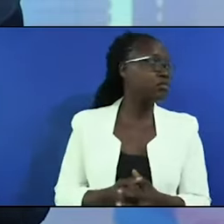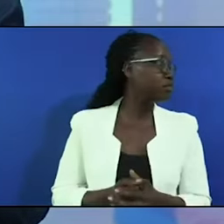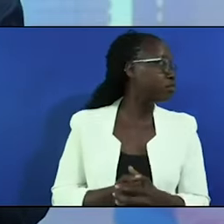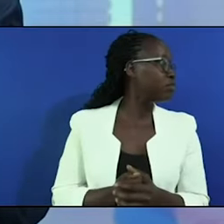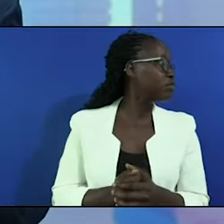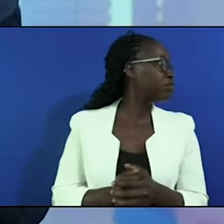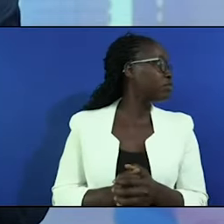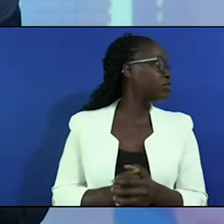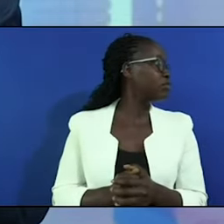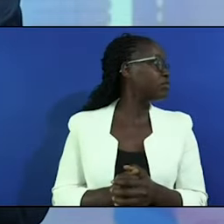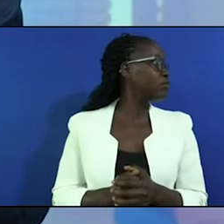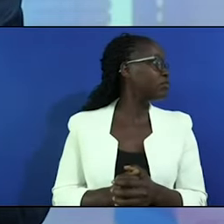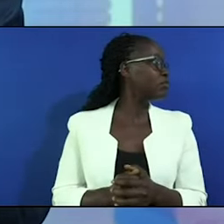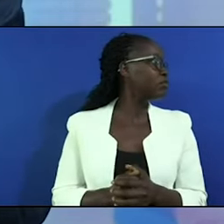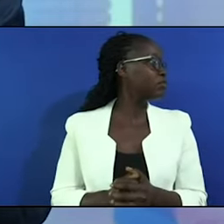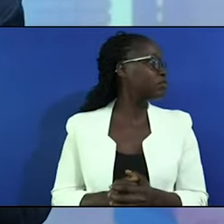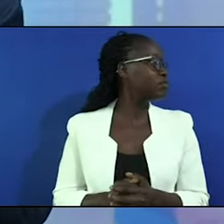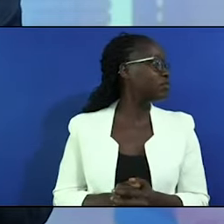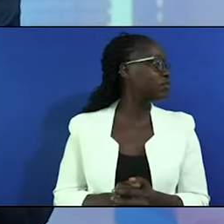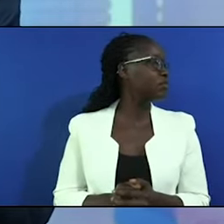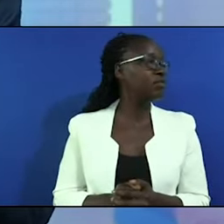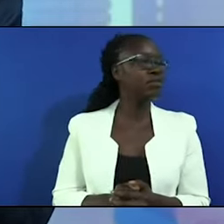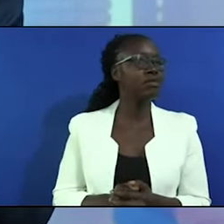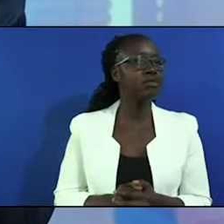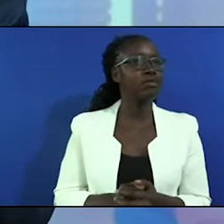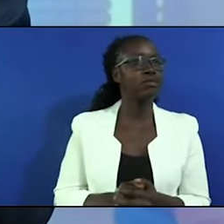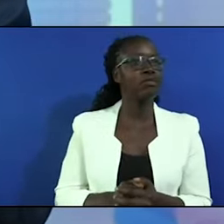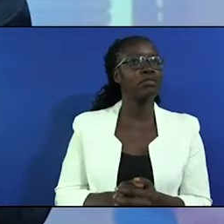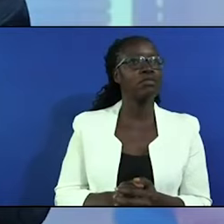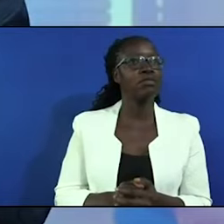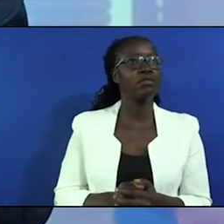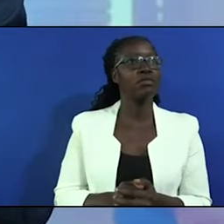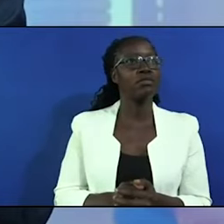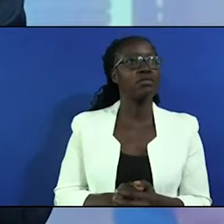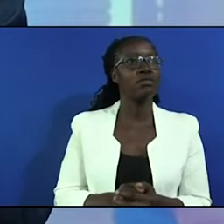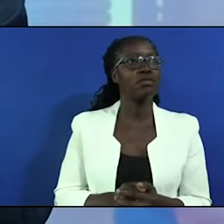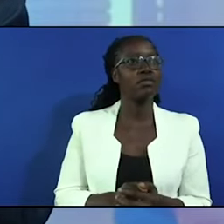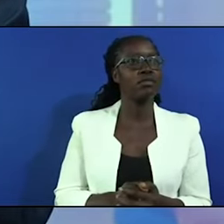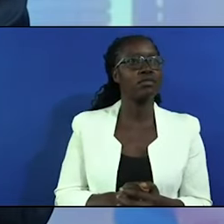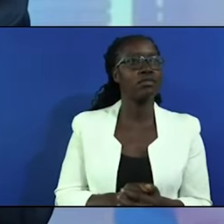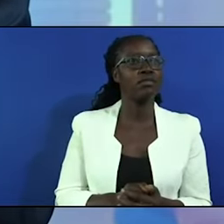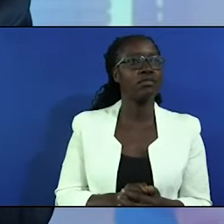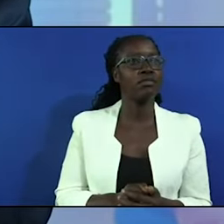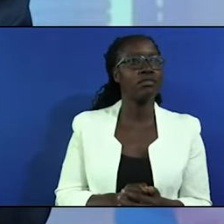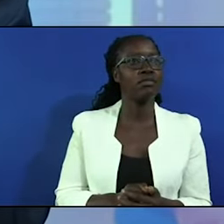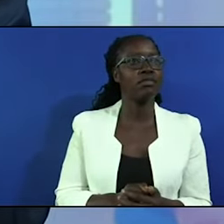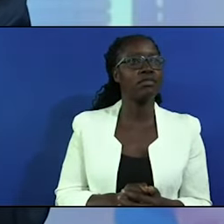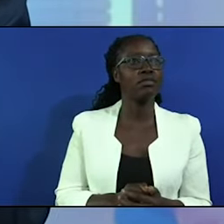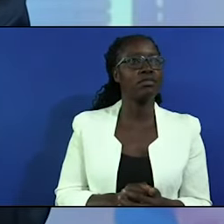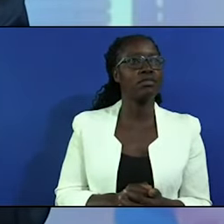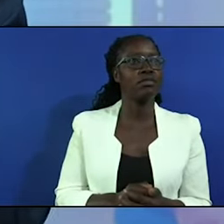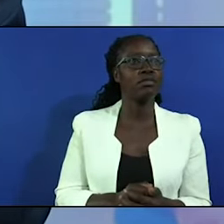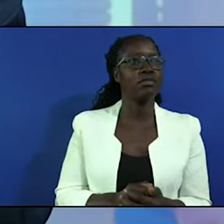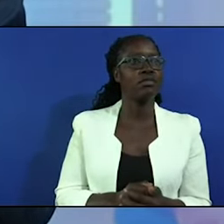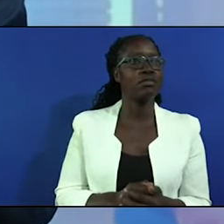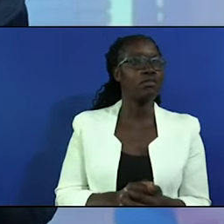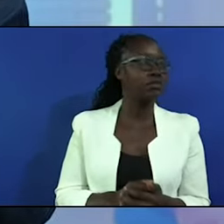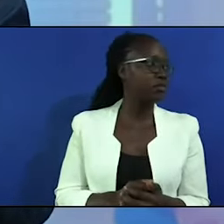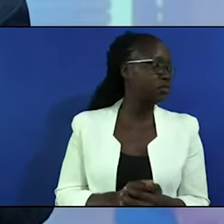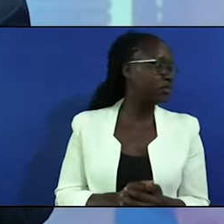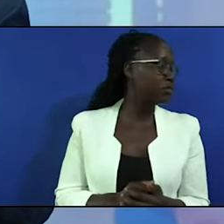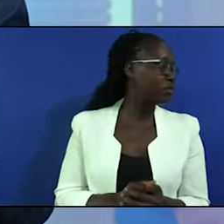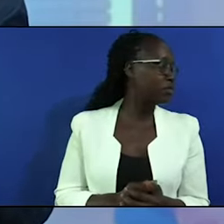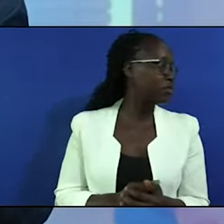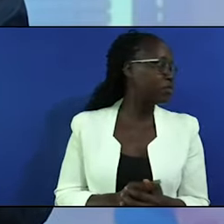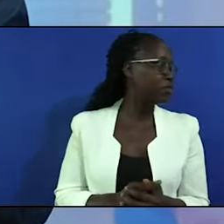Immaculate, Nema, Emanuela, and Delbert. Sister Fose, we are grateful that you released